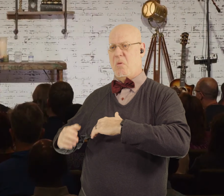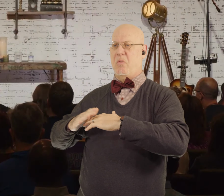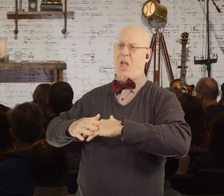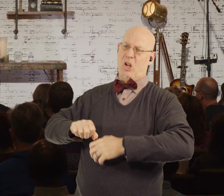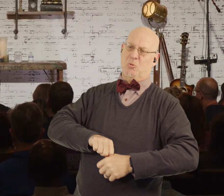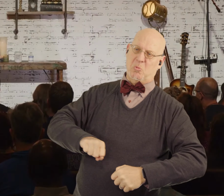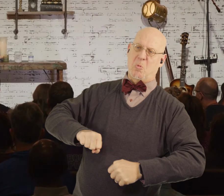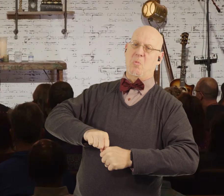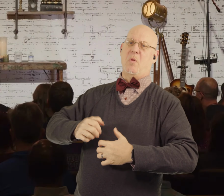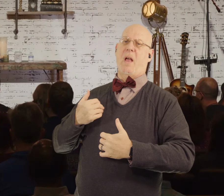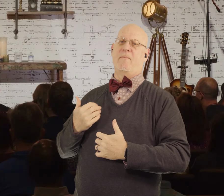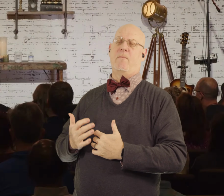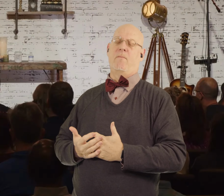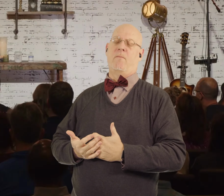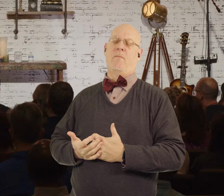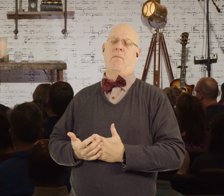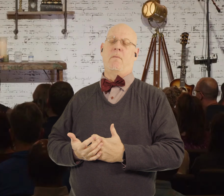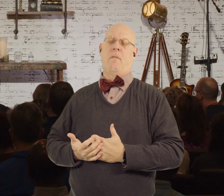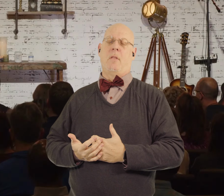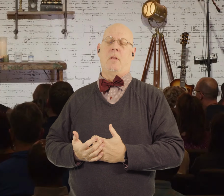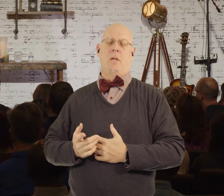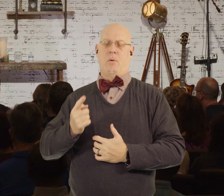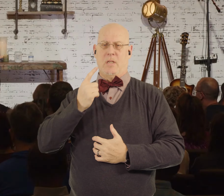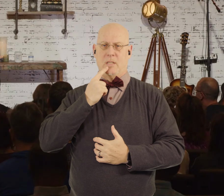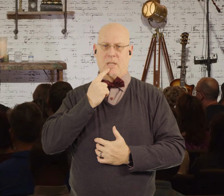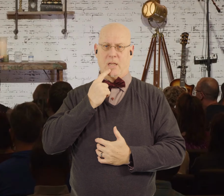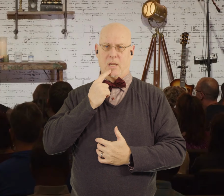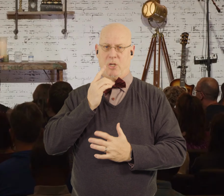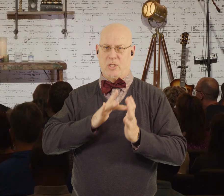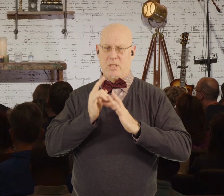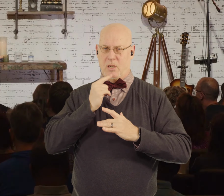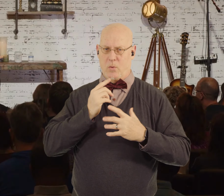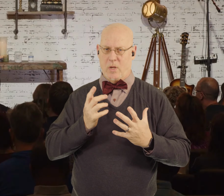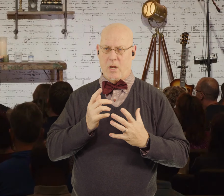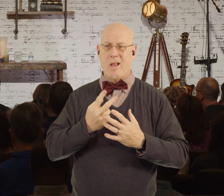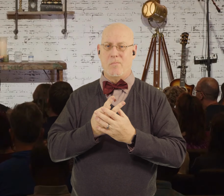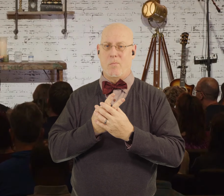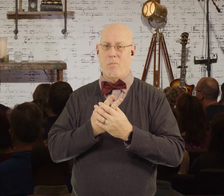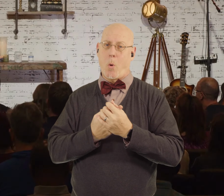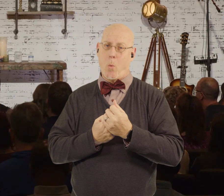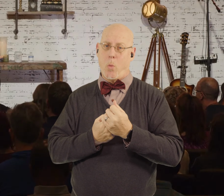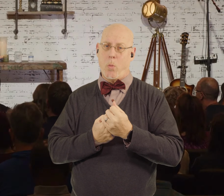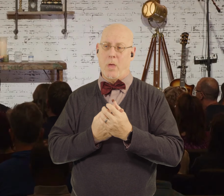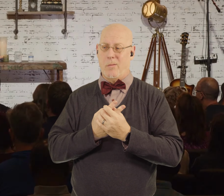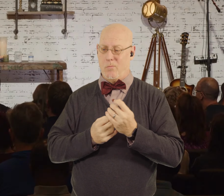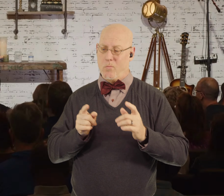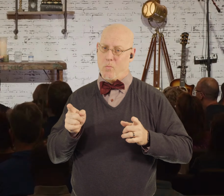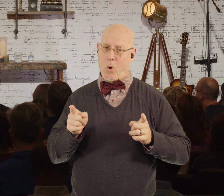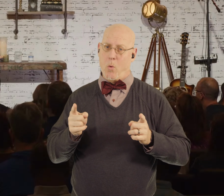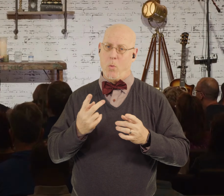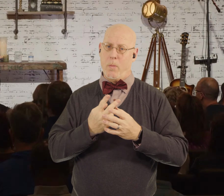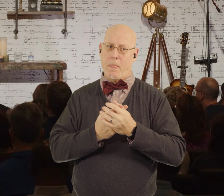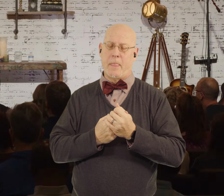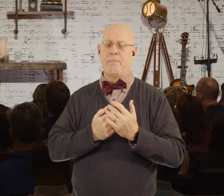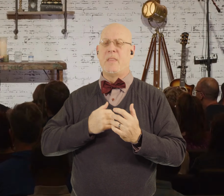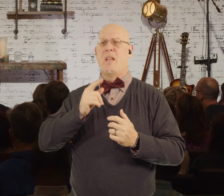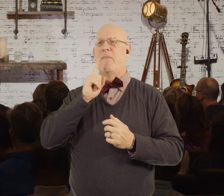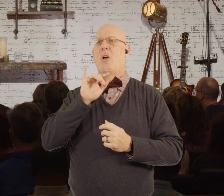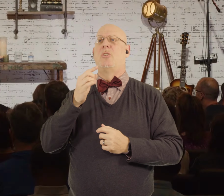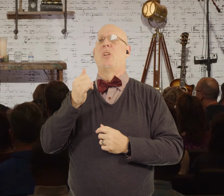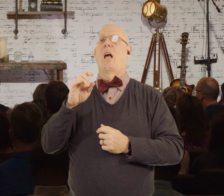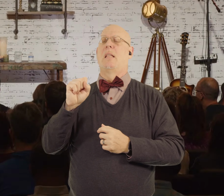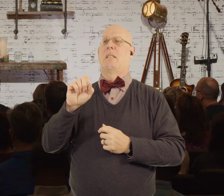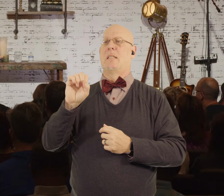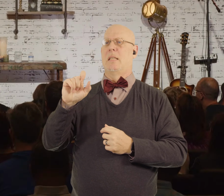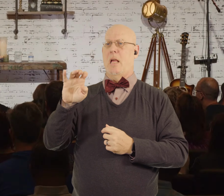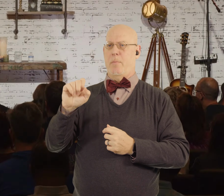tattoo on his thigh and the sword at his waist. And what he's saying here is, I'm both. I am both.